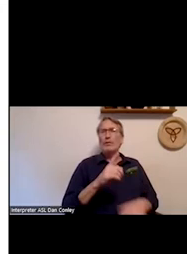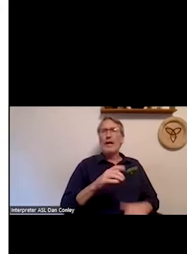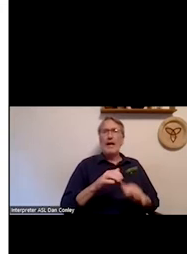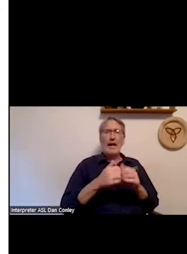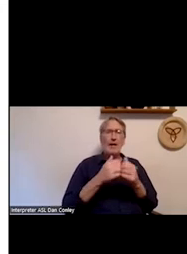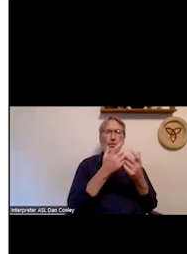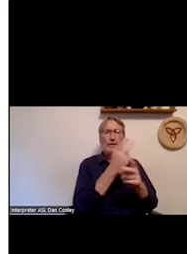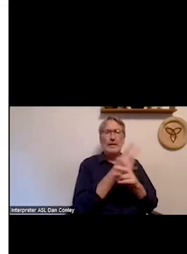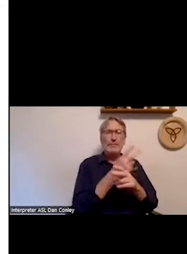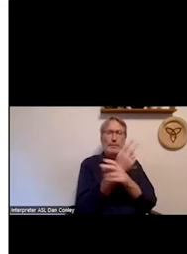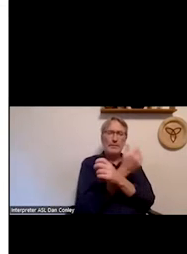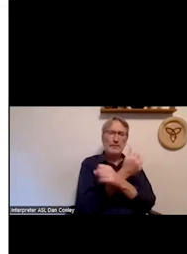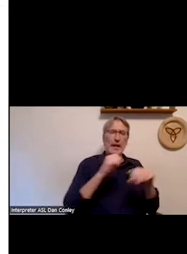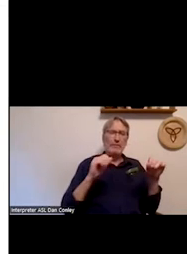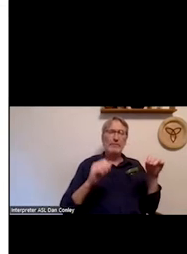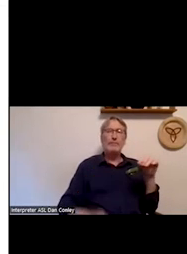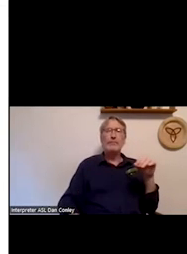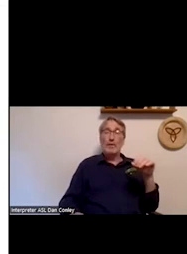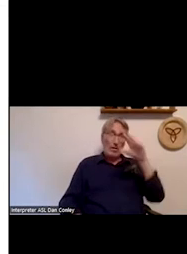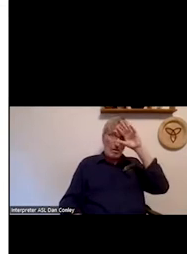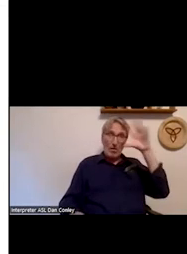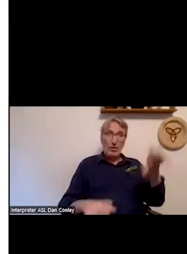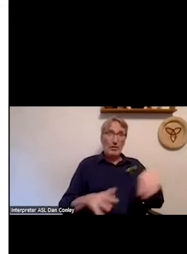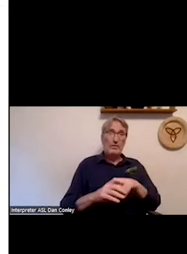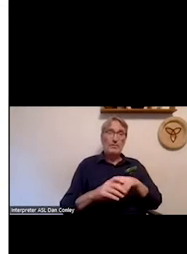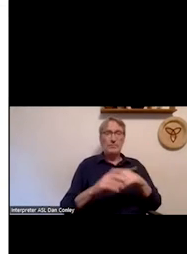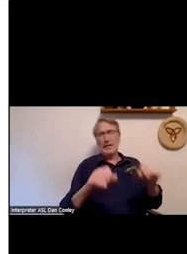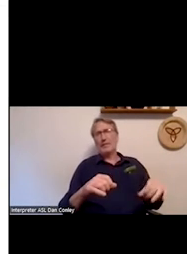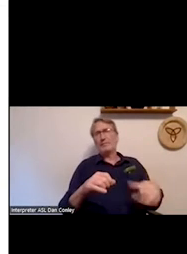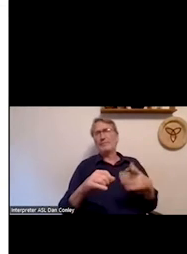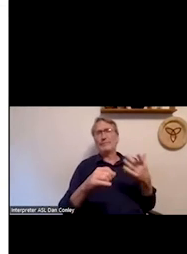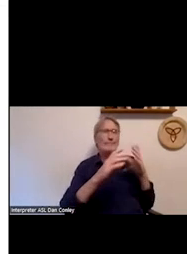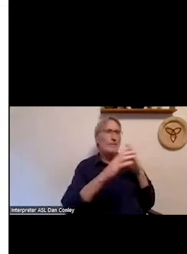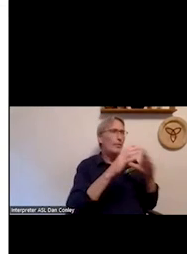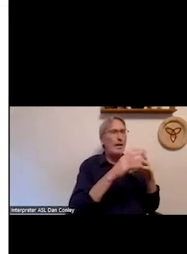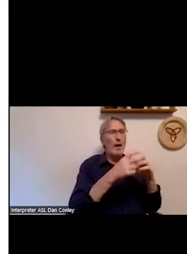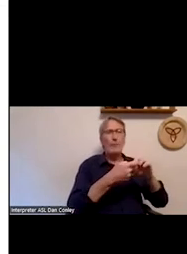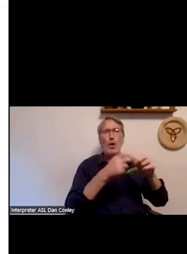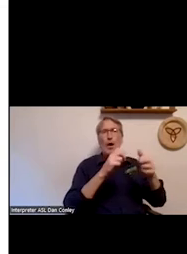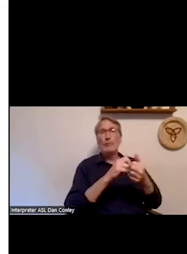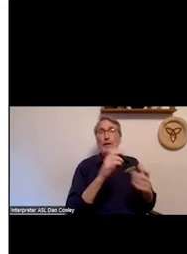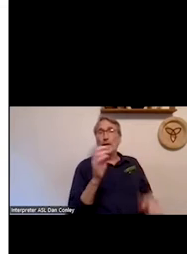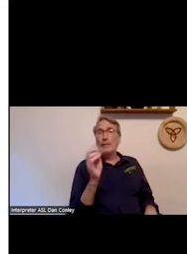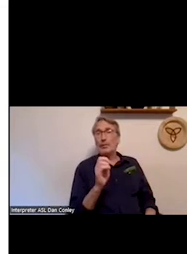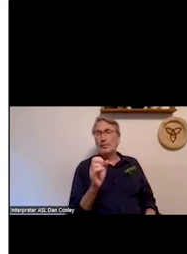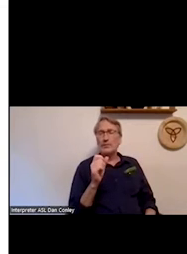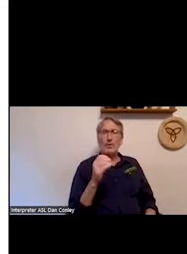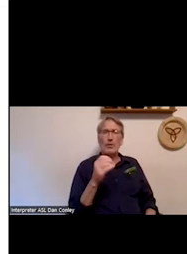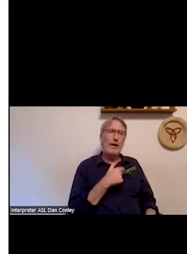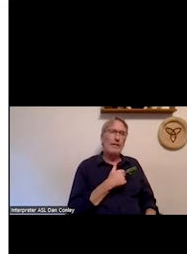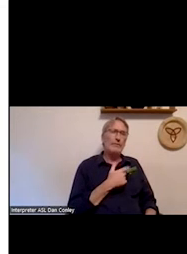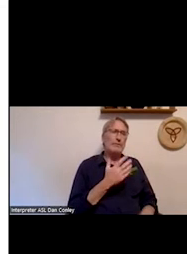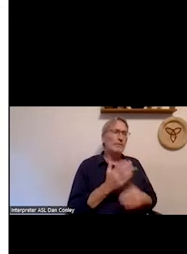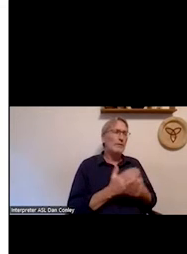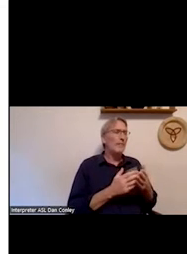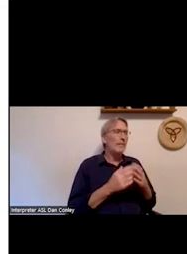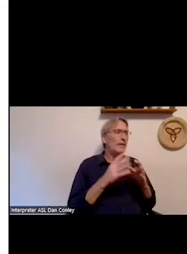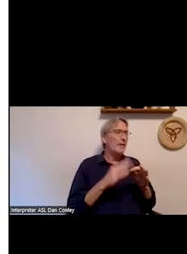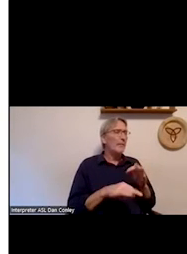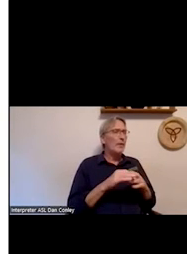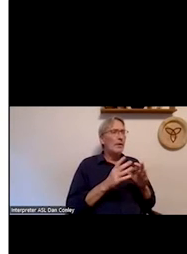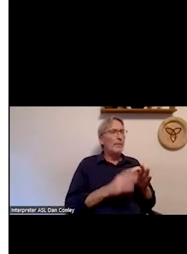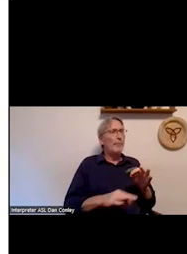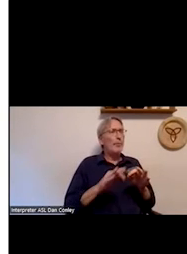emergency. The autism spectrum may have challenges communicating in emergencies, so we put together some simple and important